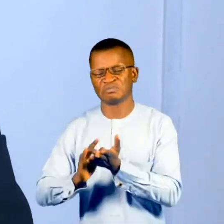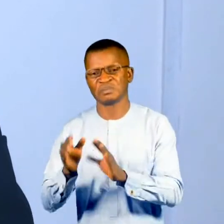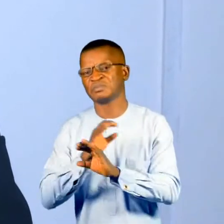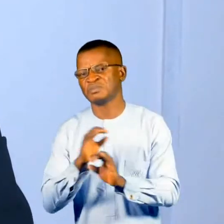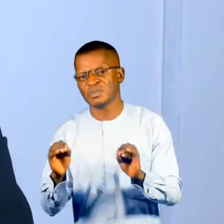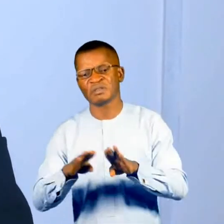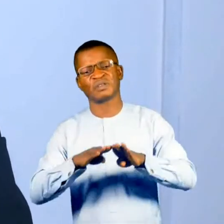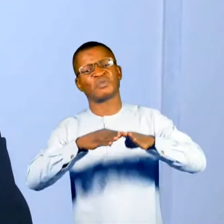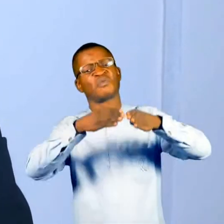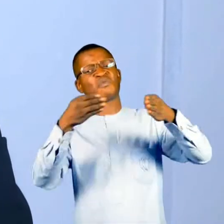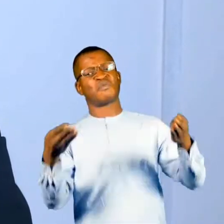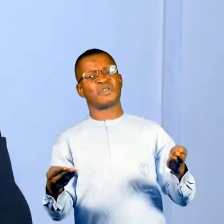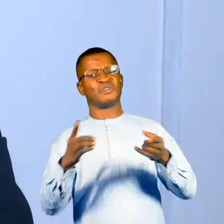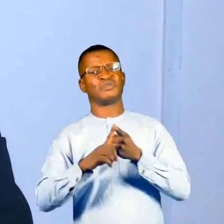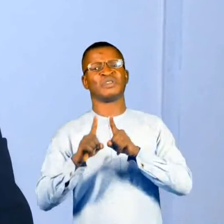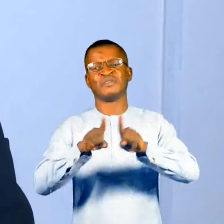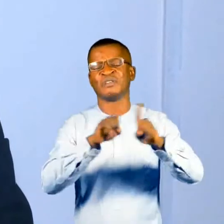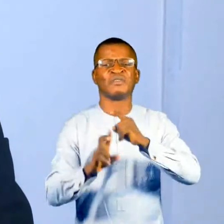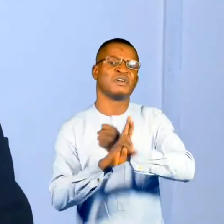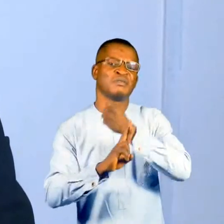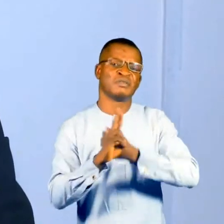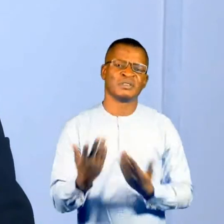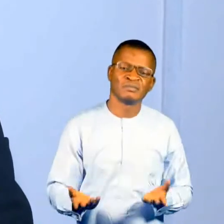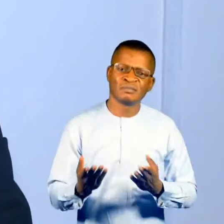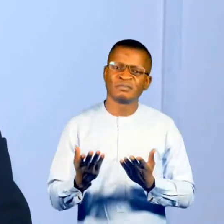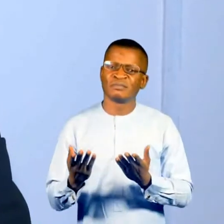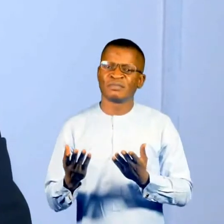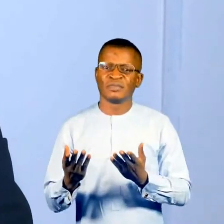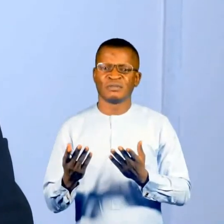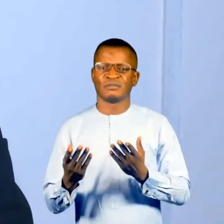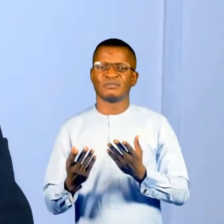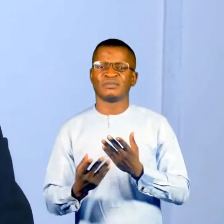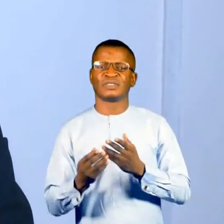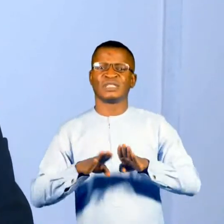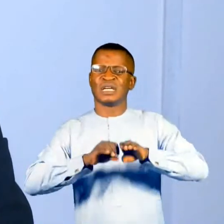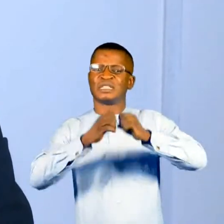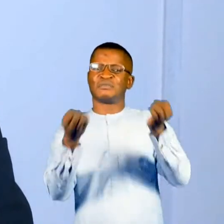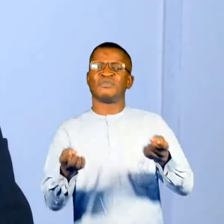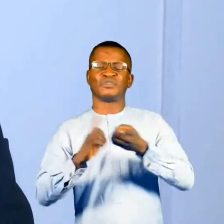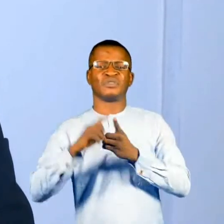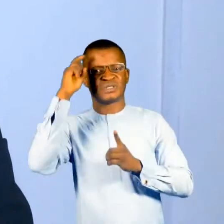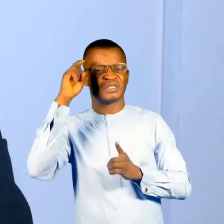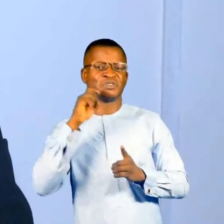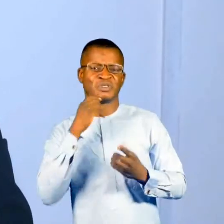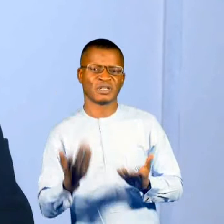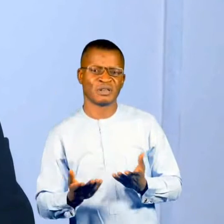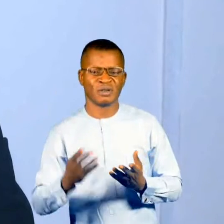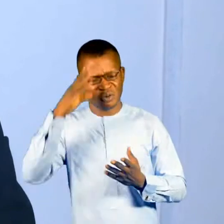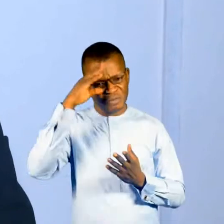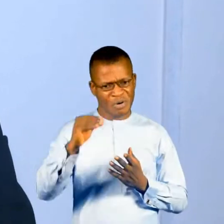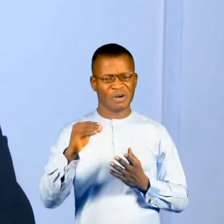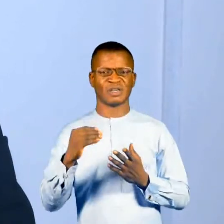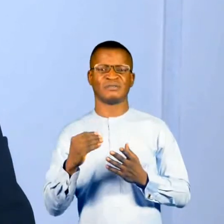any Medicare. They are exposed to all manner of risk. The girls shared among them who are trafficked, they are exposed to sexual exploitation,